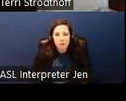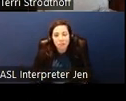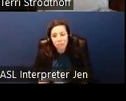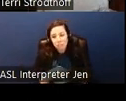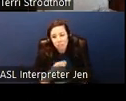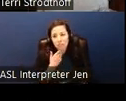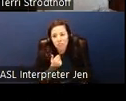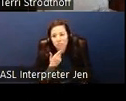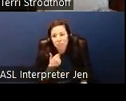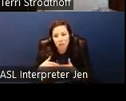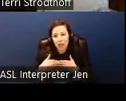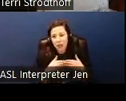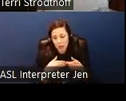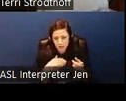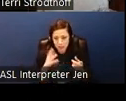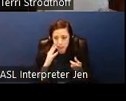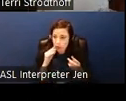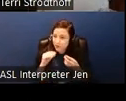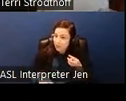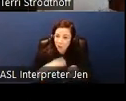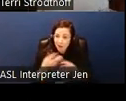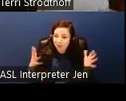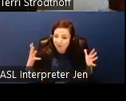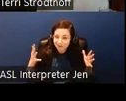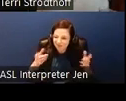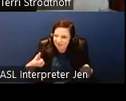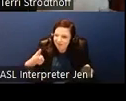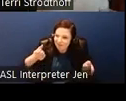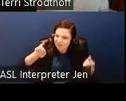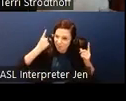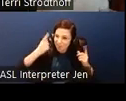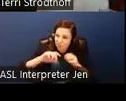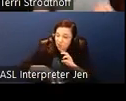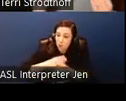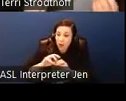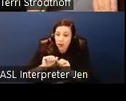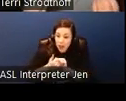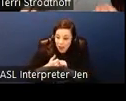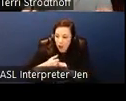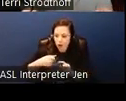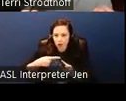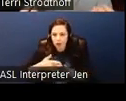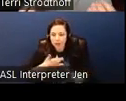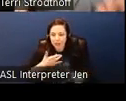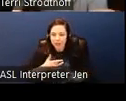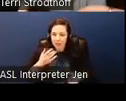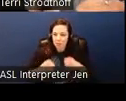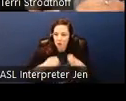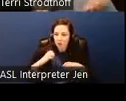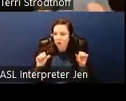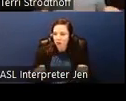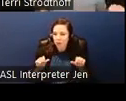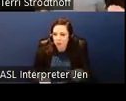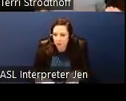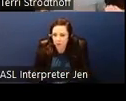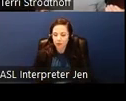is experiencing the world, understanding the world from just sensory and emotional capacity. And so what is